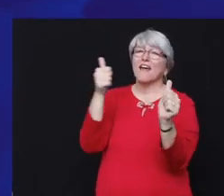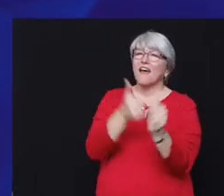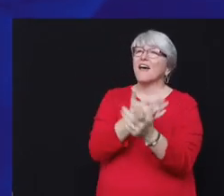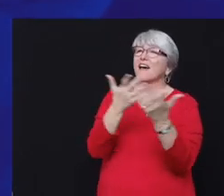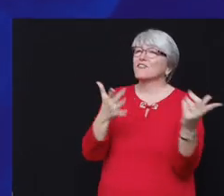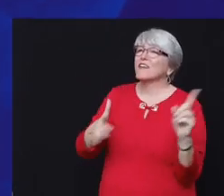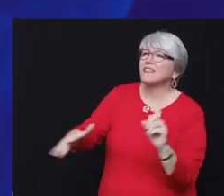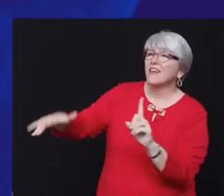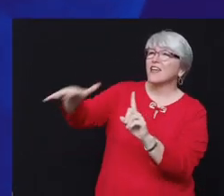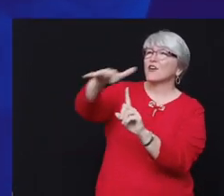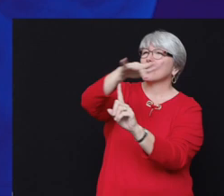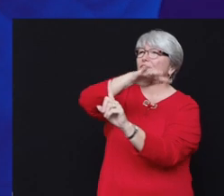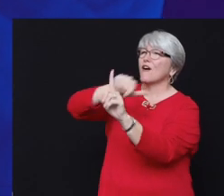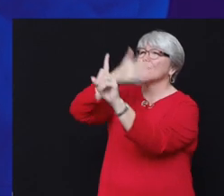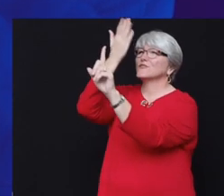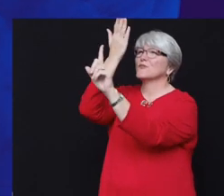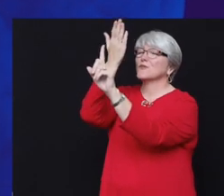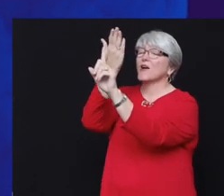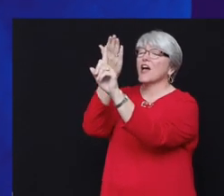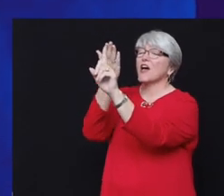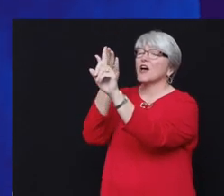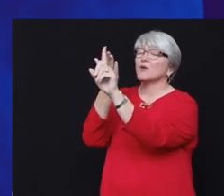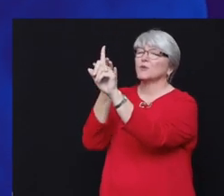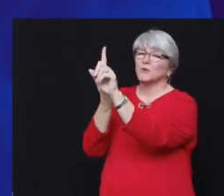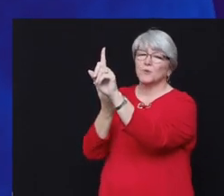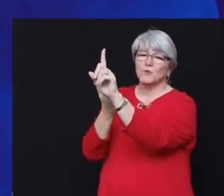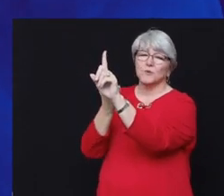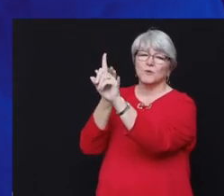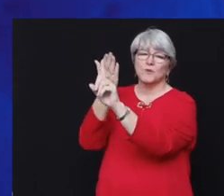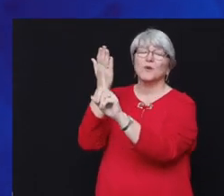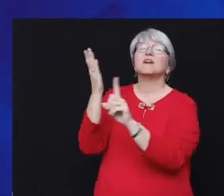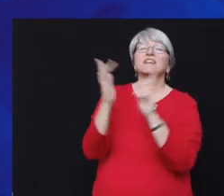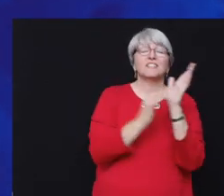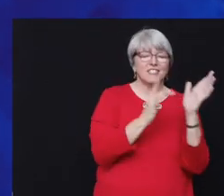center. Everything revolves around you,